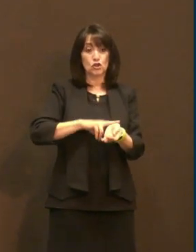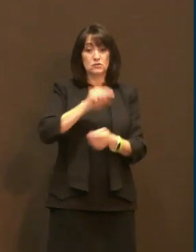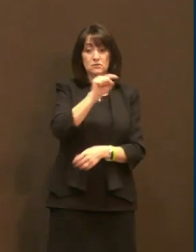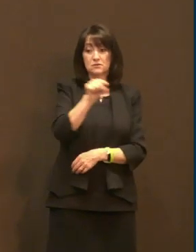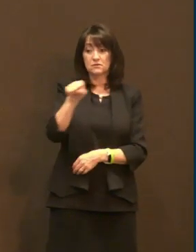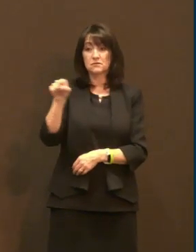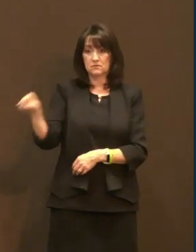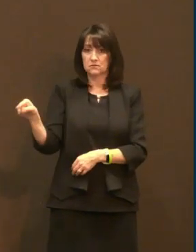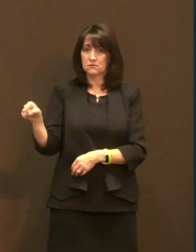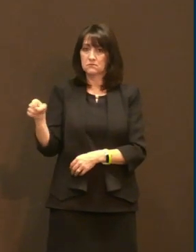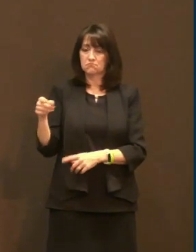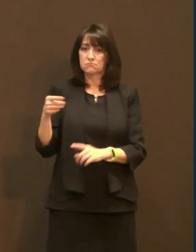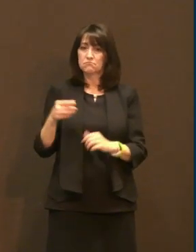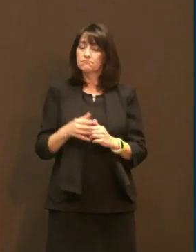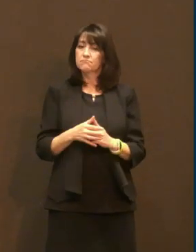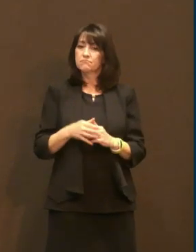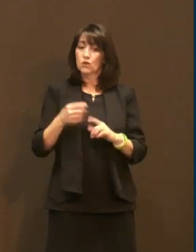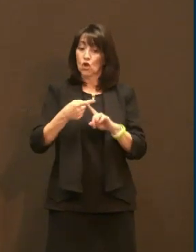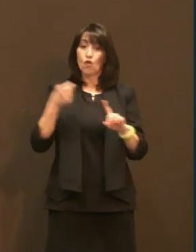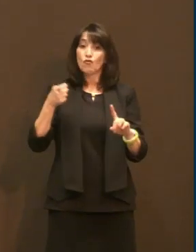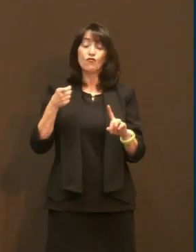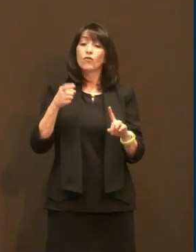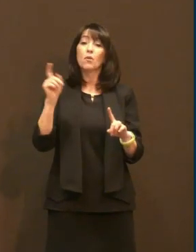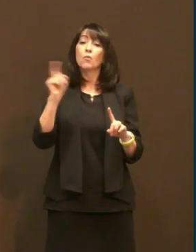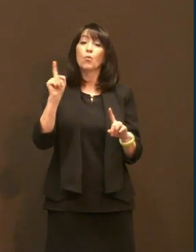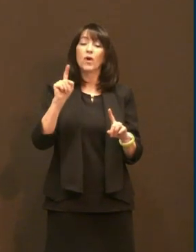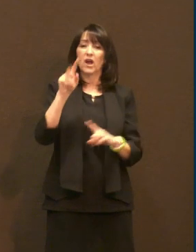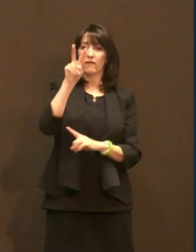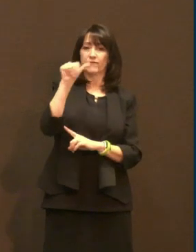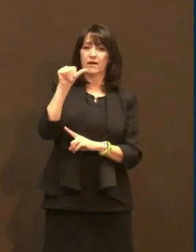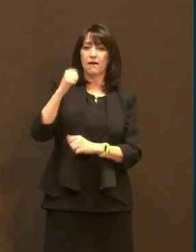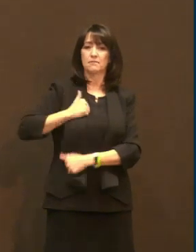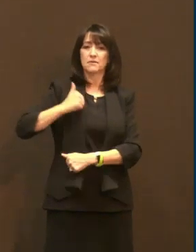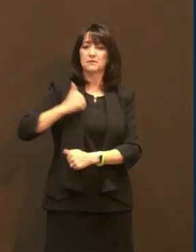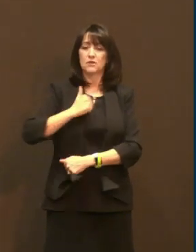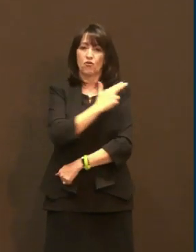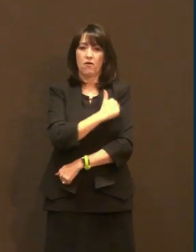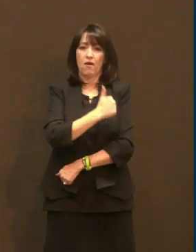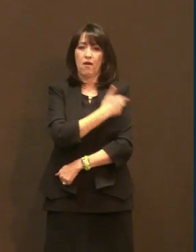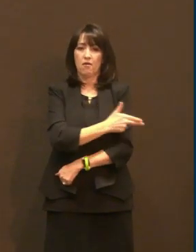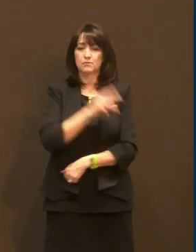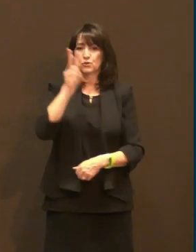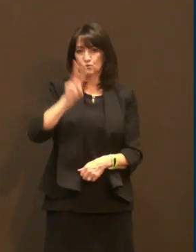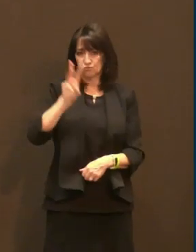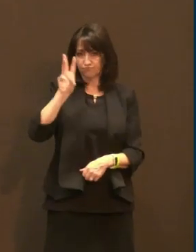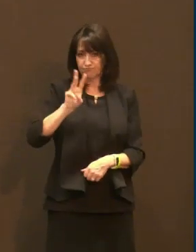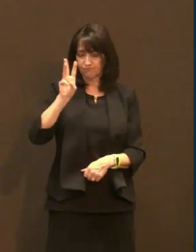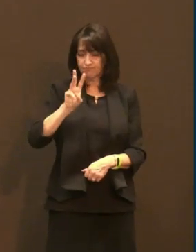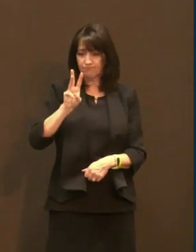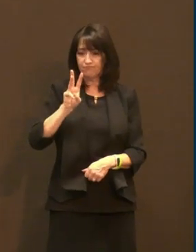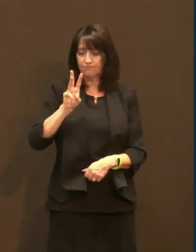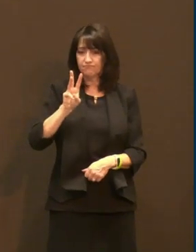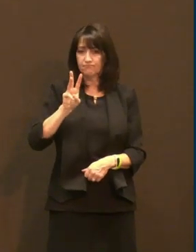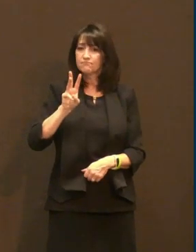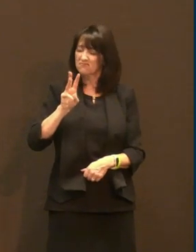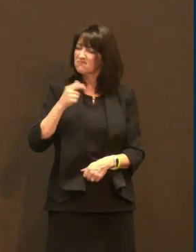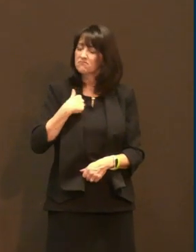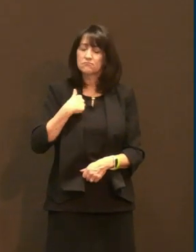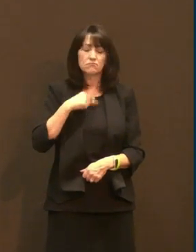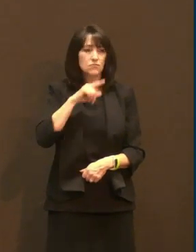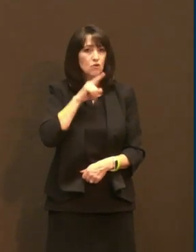the Delaware VA hospital in Wilmington. And so, again, just so